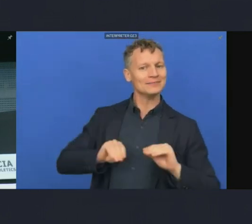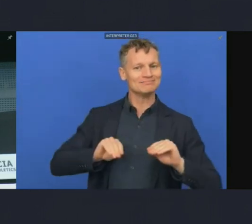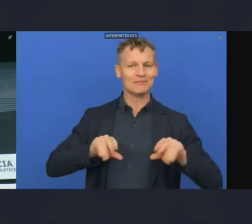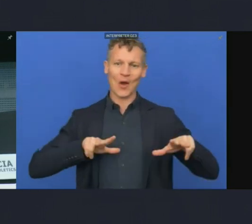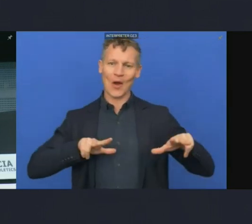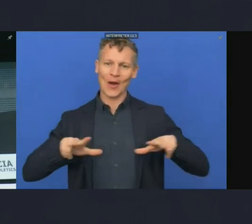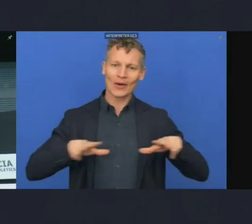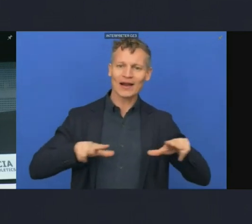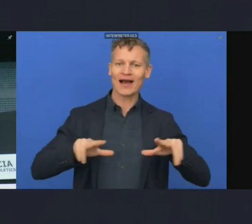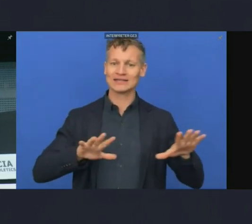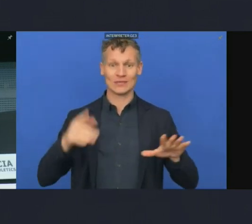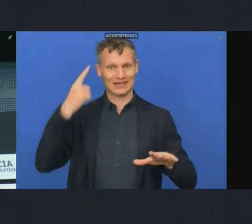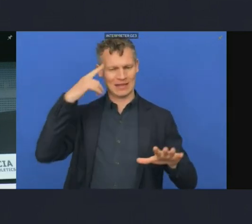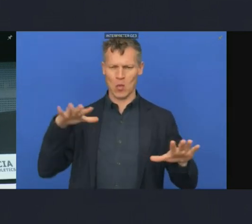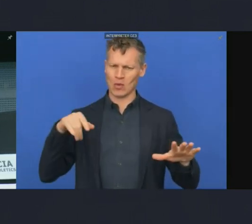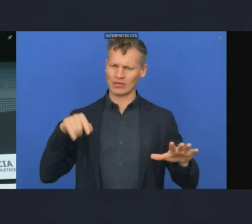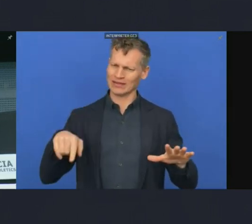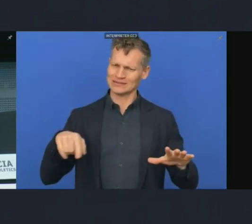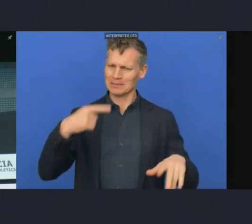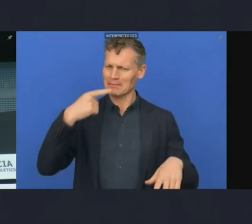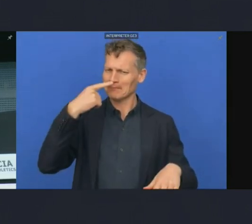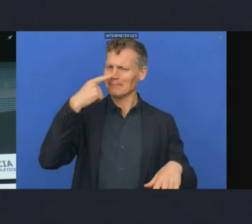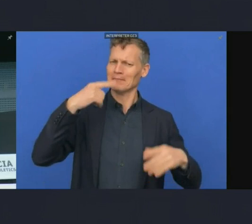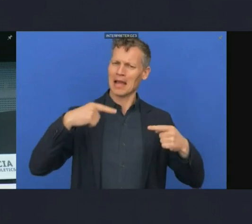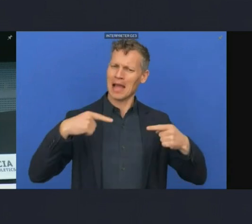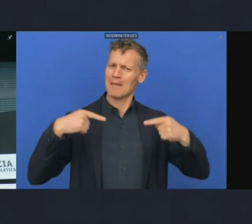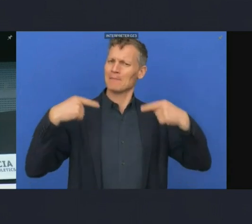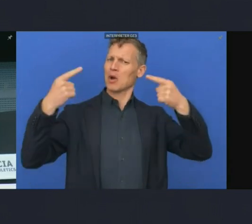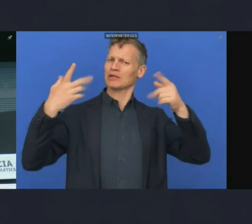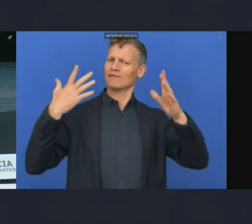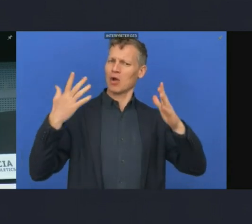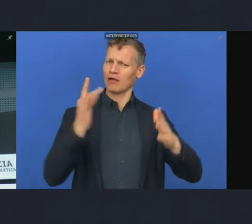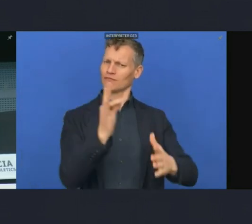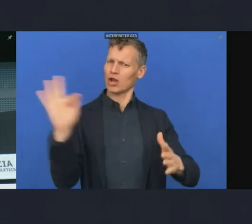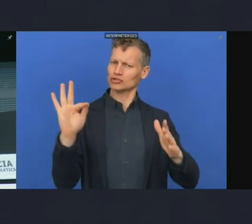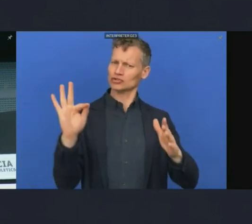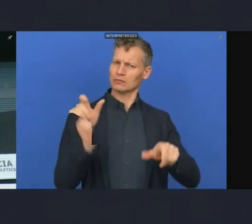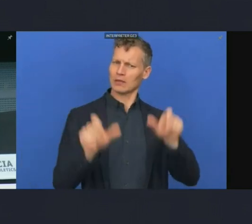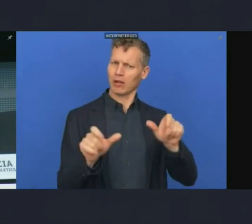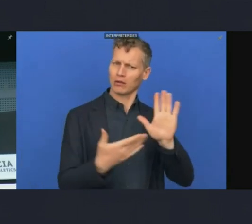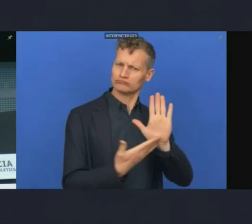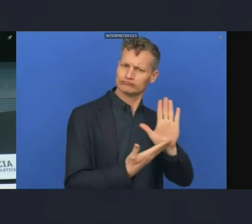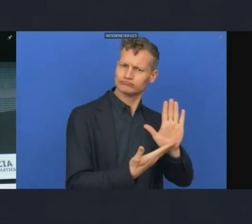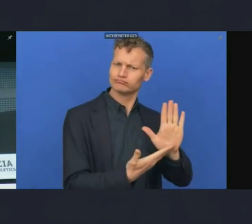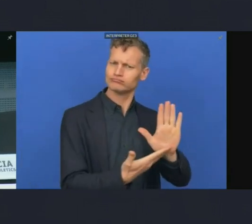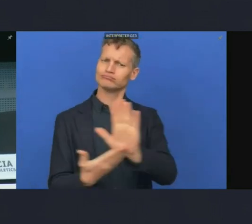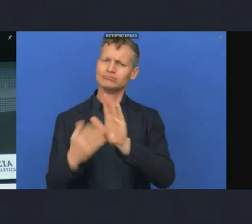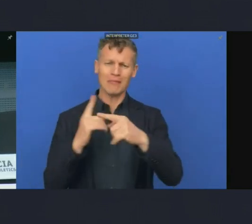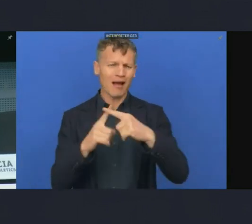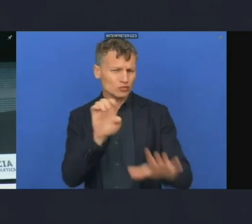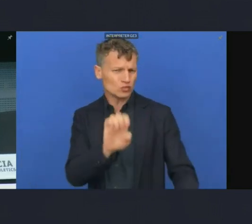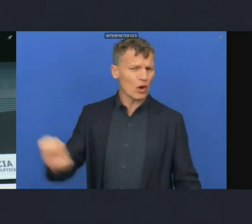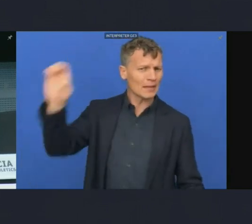for us, for the French people, but also for the European ones. So this event was supposed